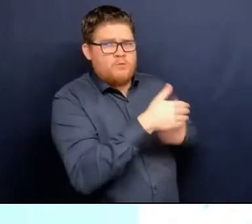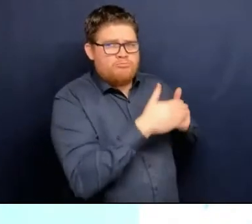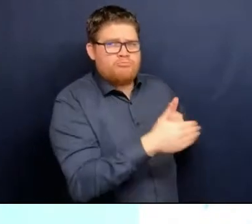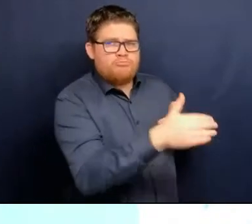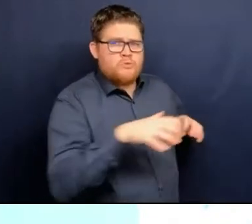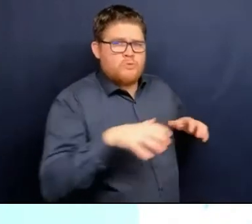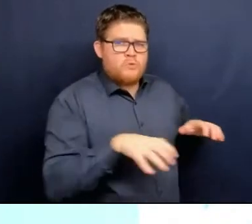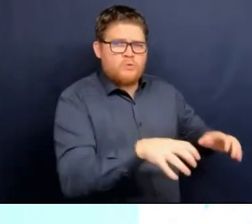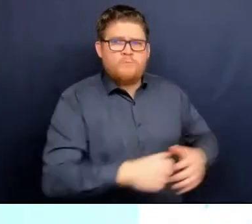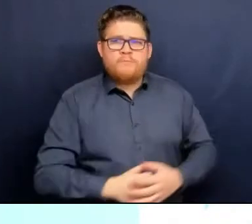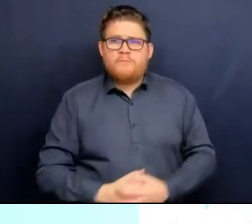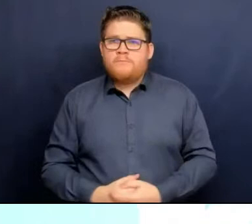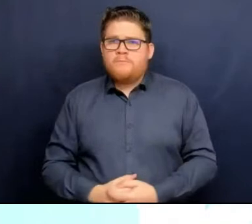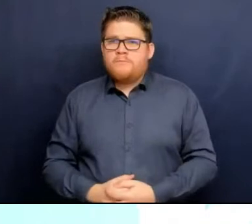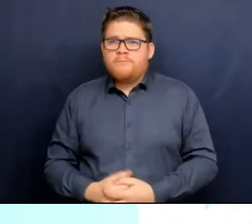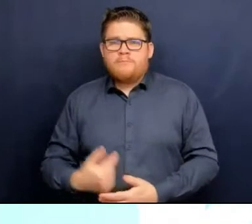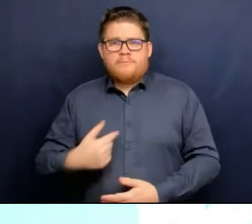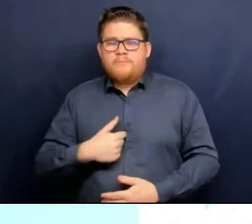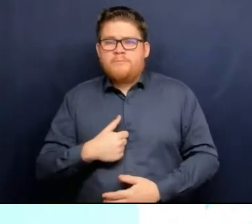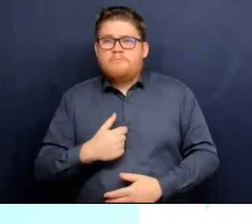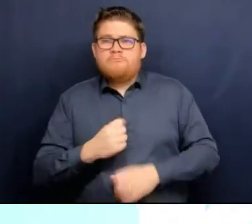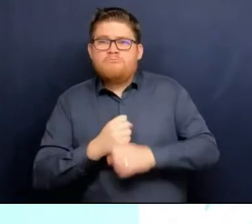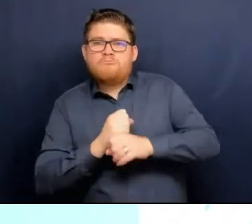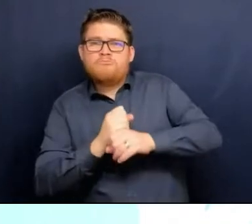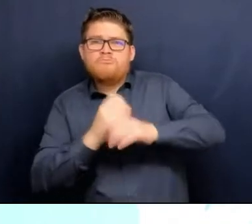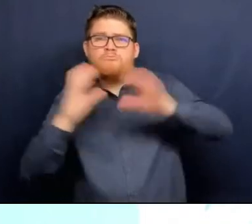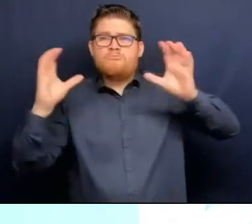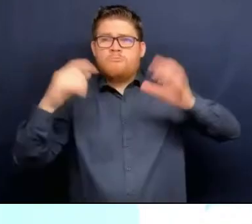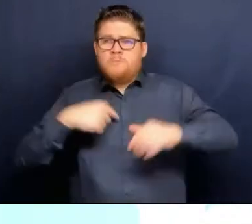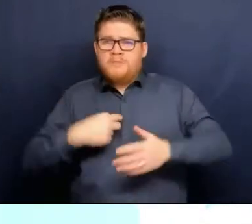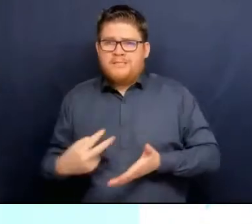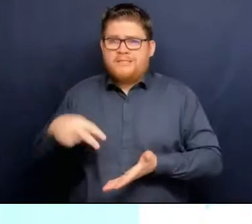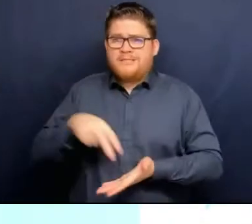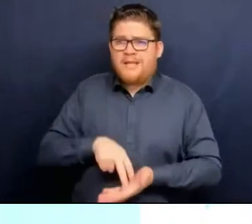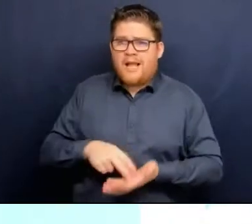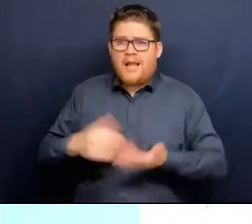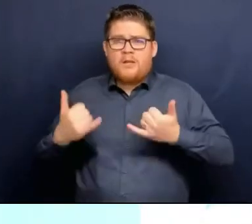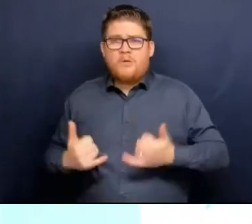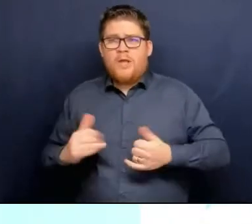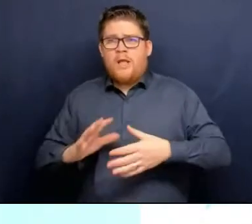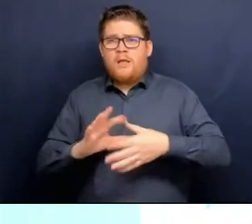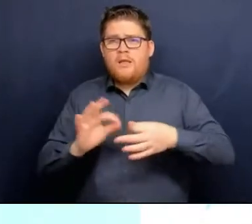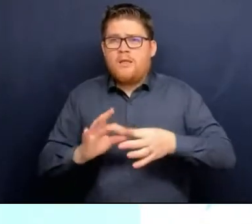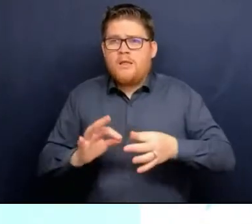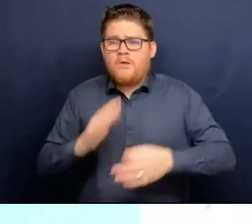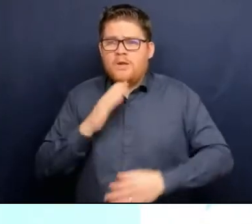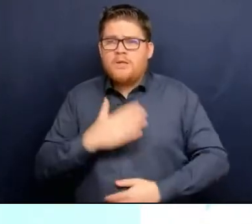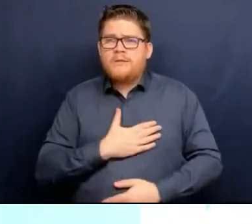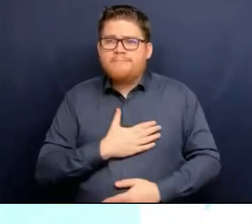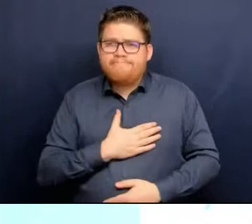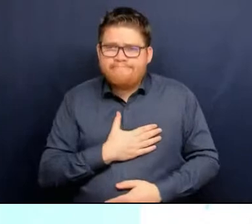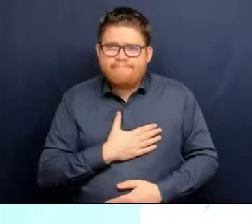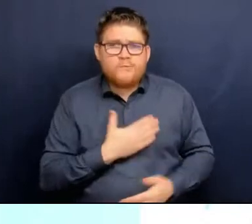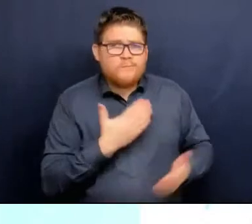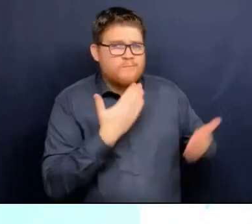place saying something like that, but you know, I just had to. Klako,